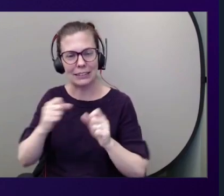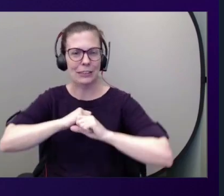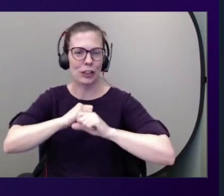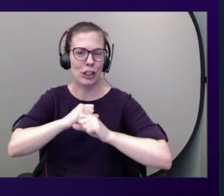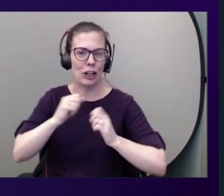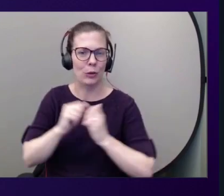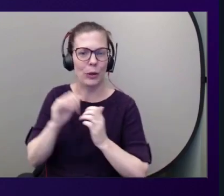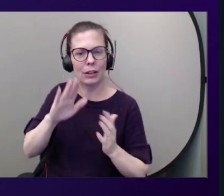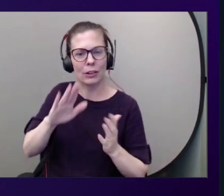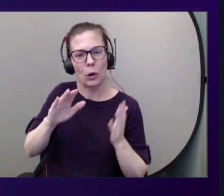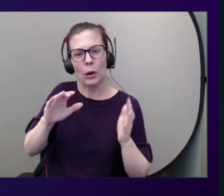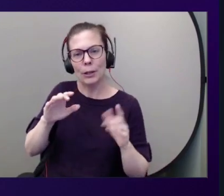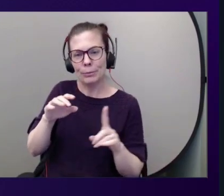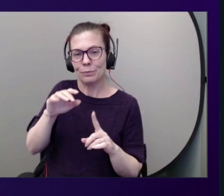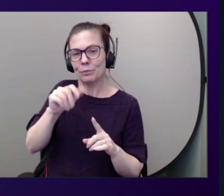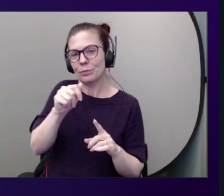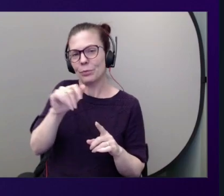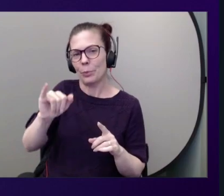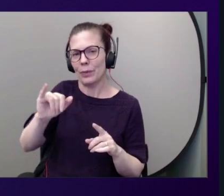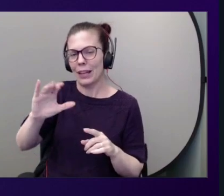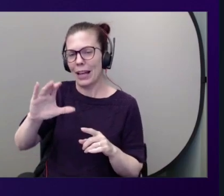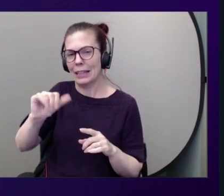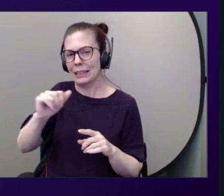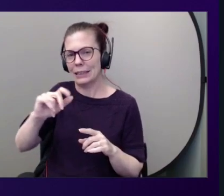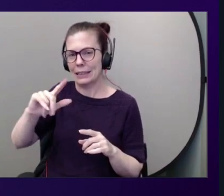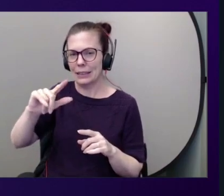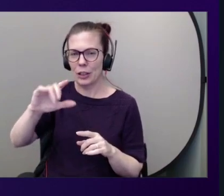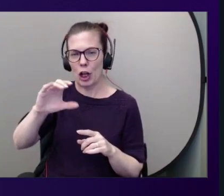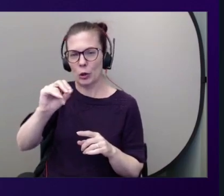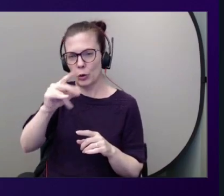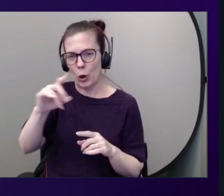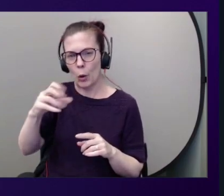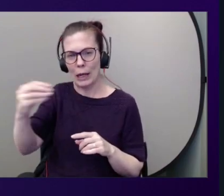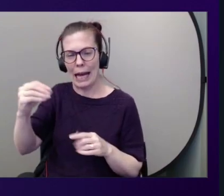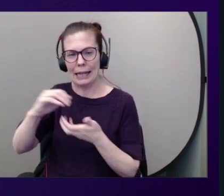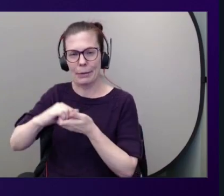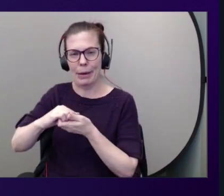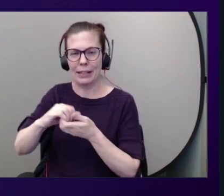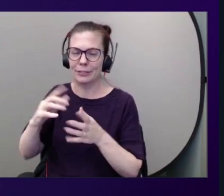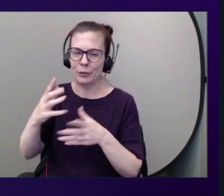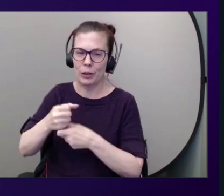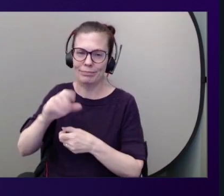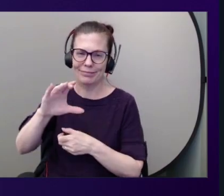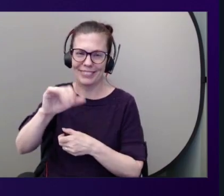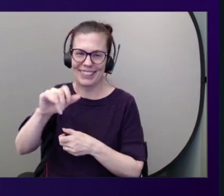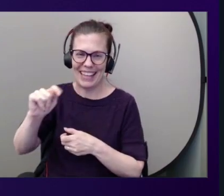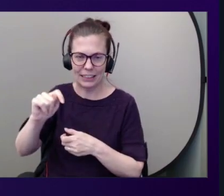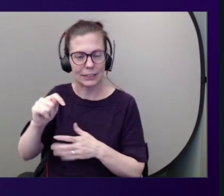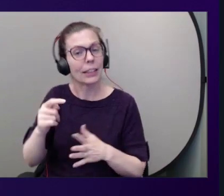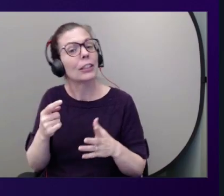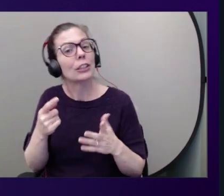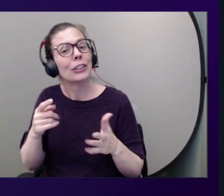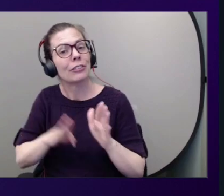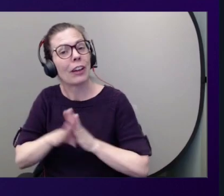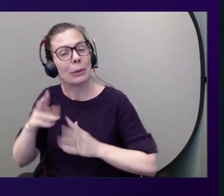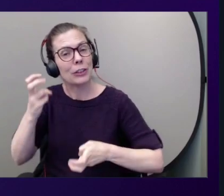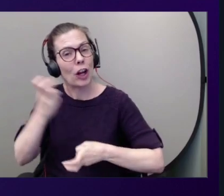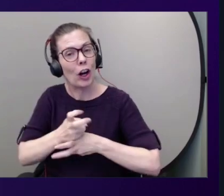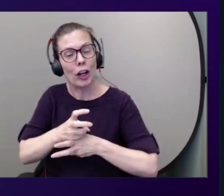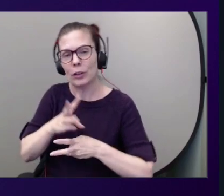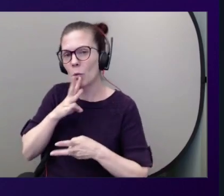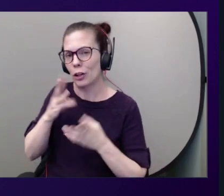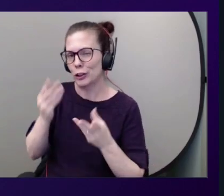CAT. So, as we know, development is hard. Water is wet. But this really has changed